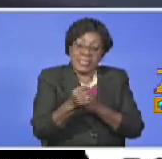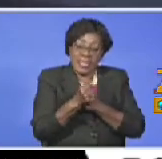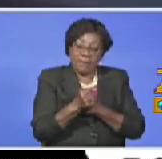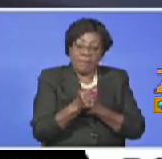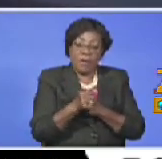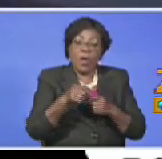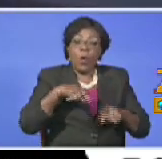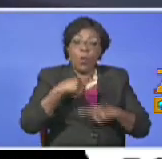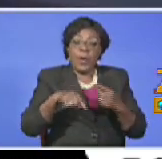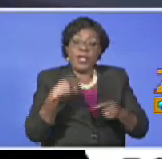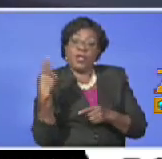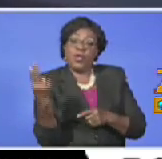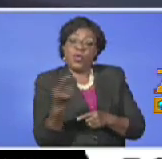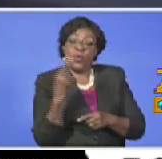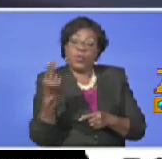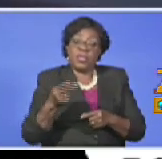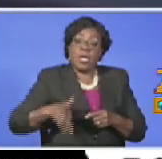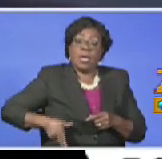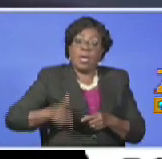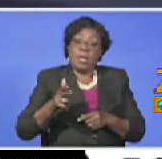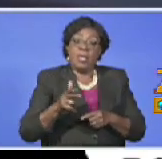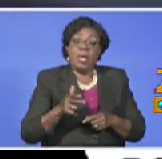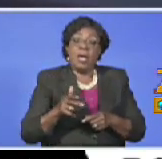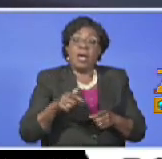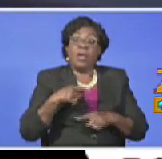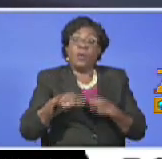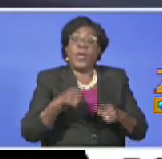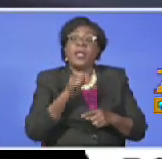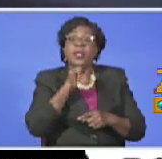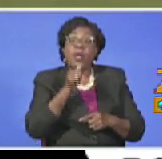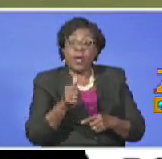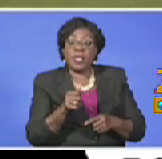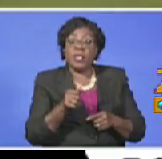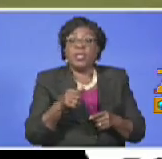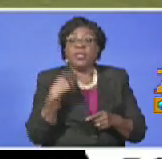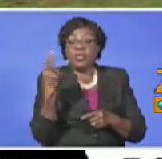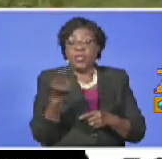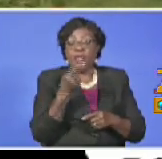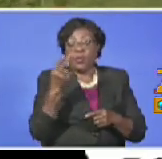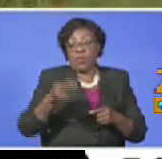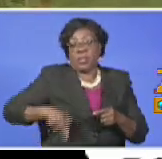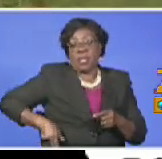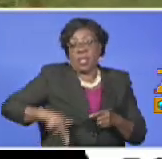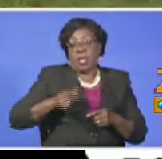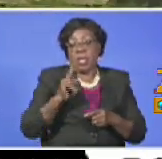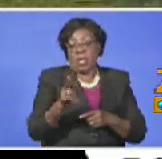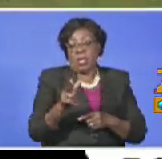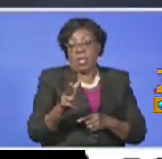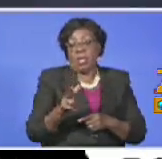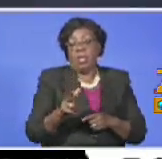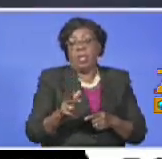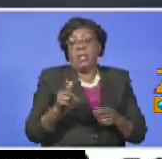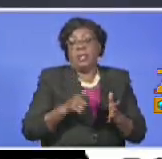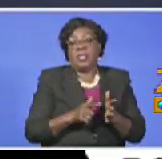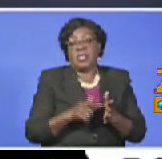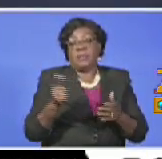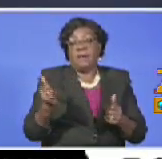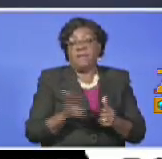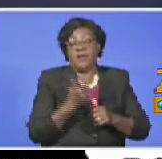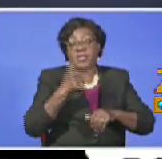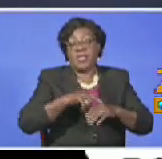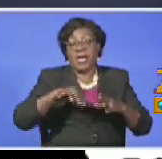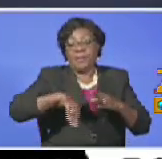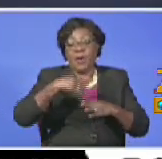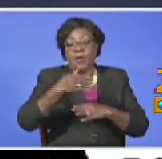your weapon, where not to, right? And so, again, I think that's extremely important. This is my first time out here, so